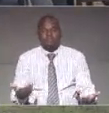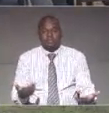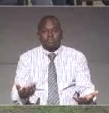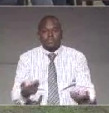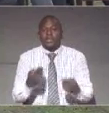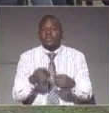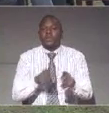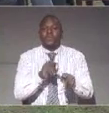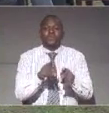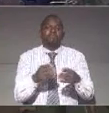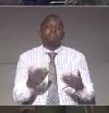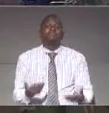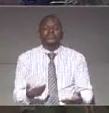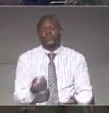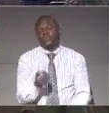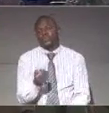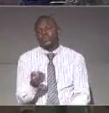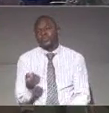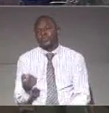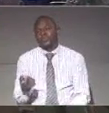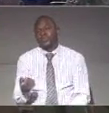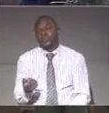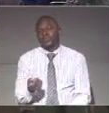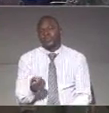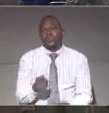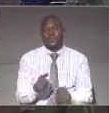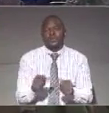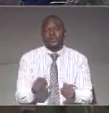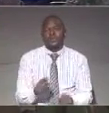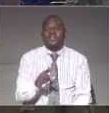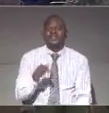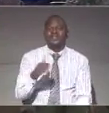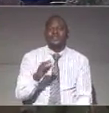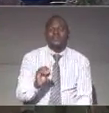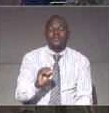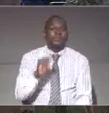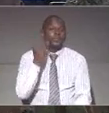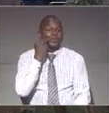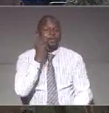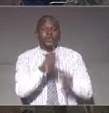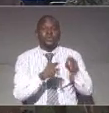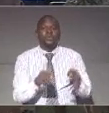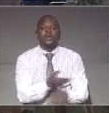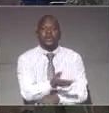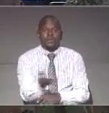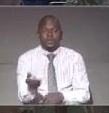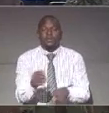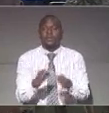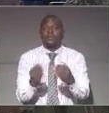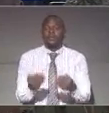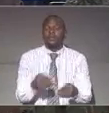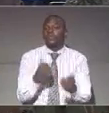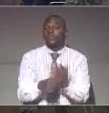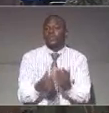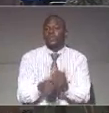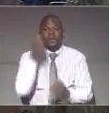but with a population of only, I think they are now 70 million or something like that. So the problem of Africa